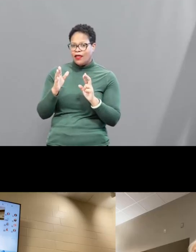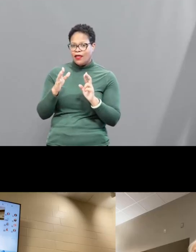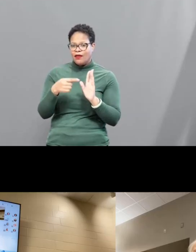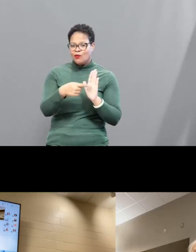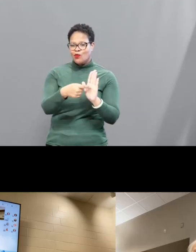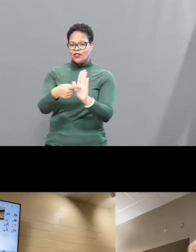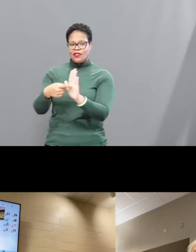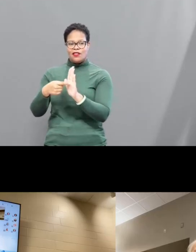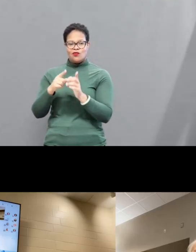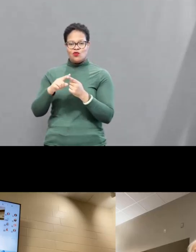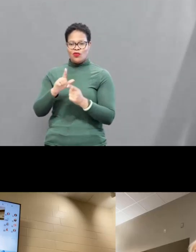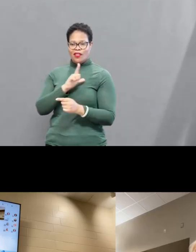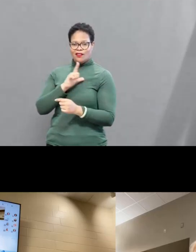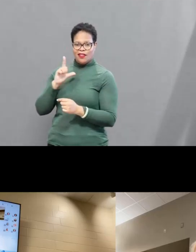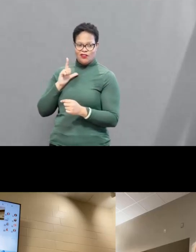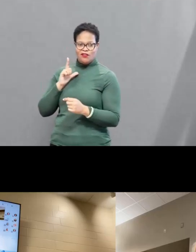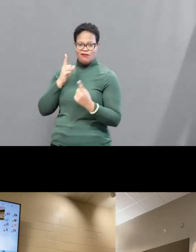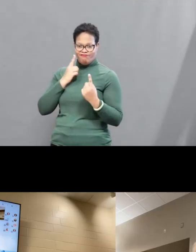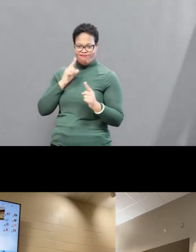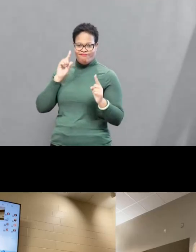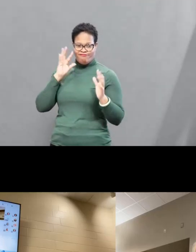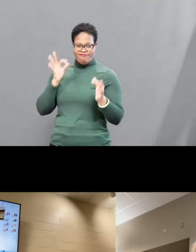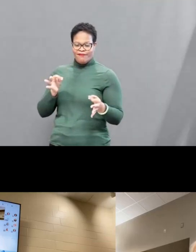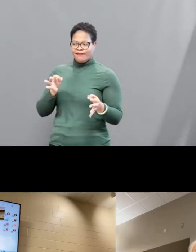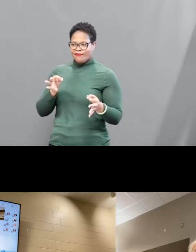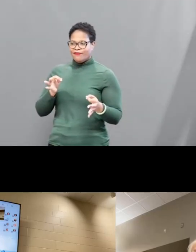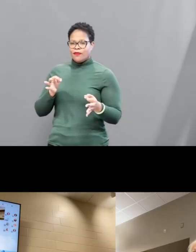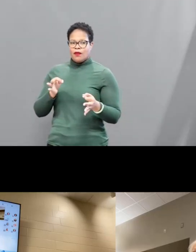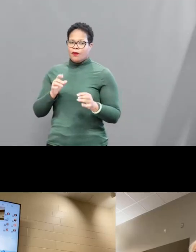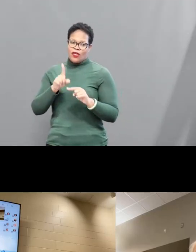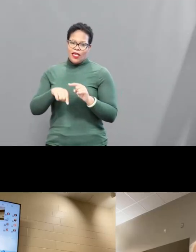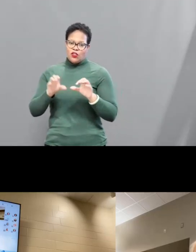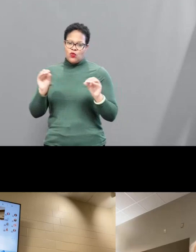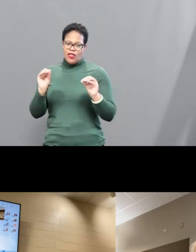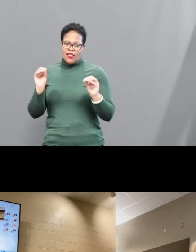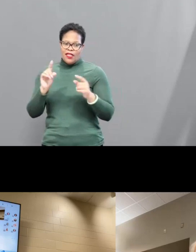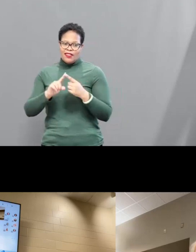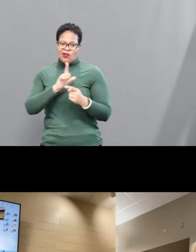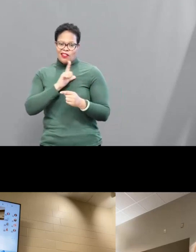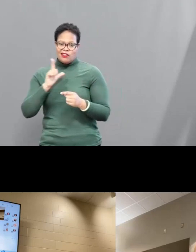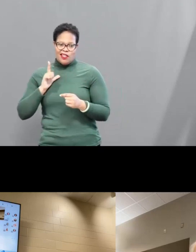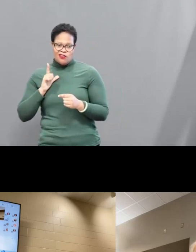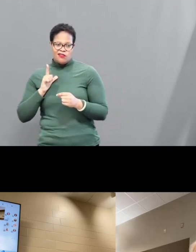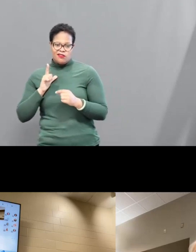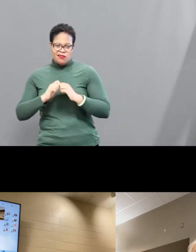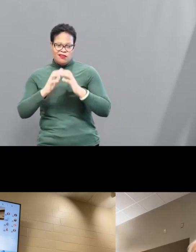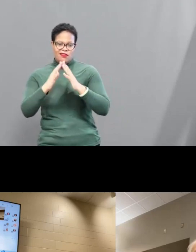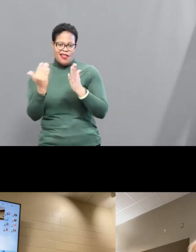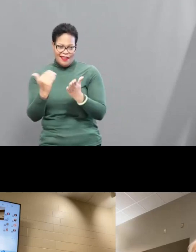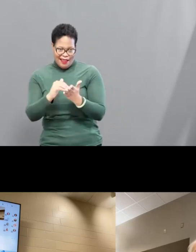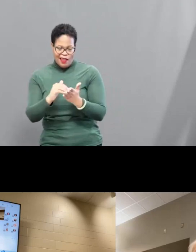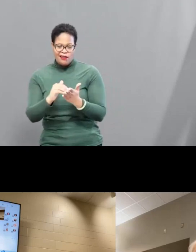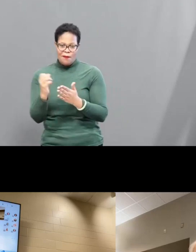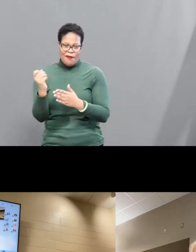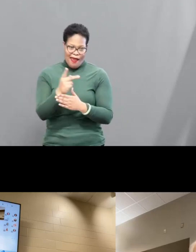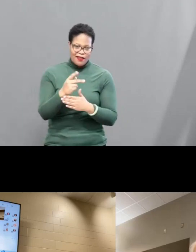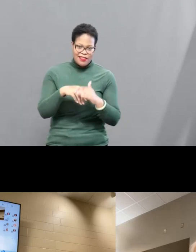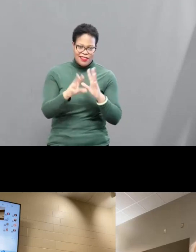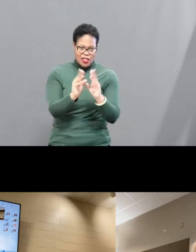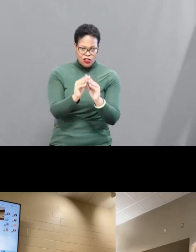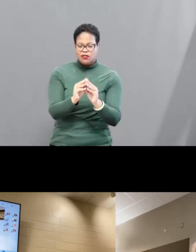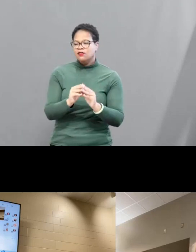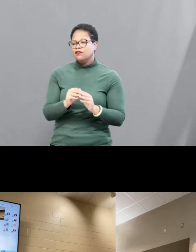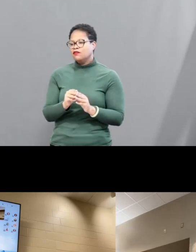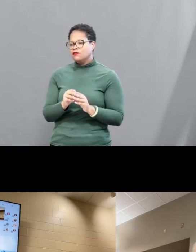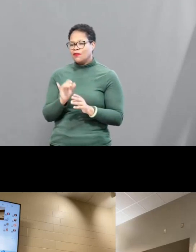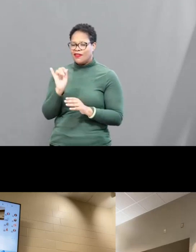the legislature to make it happen. Of course, they can't do anything until the legislature gets back in town, but that's just the process and